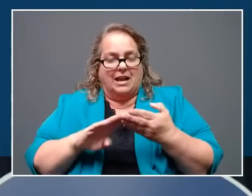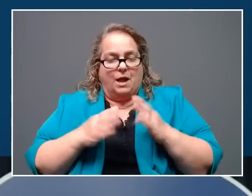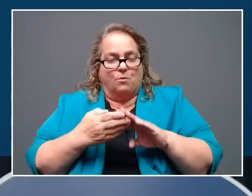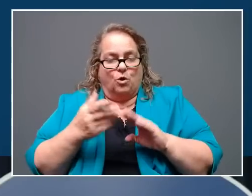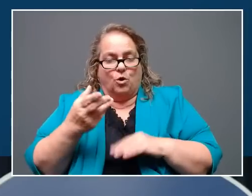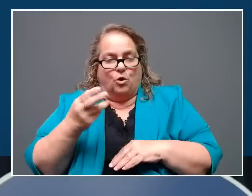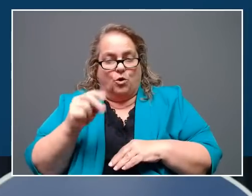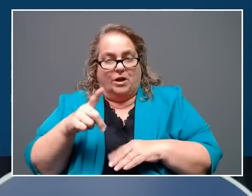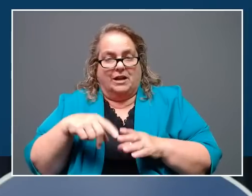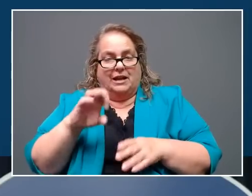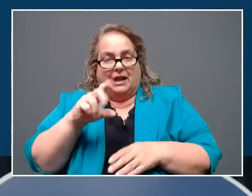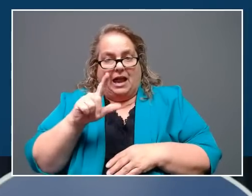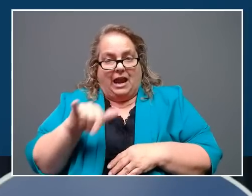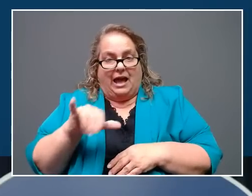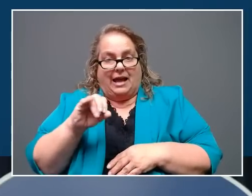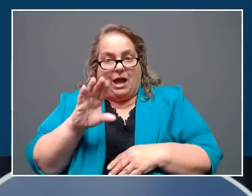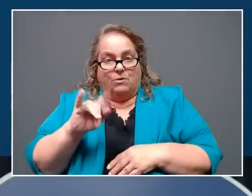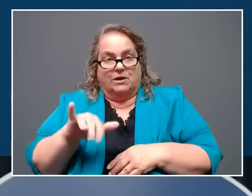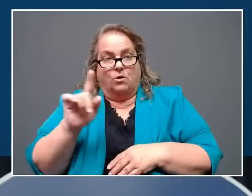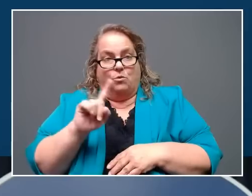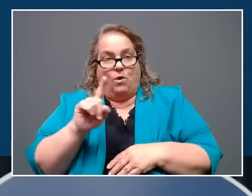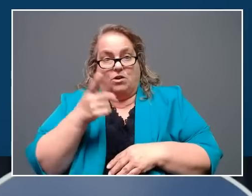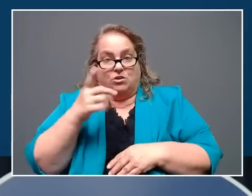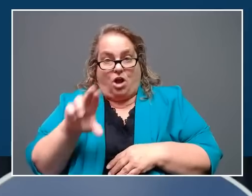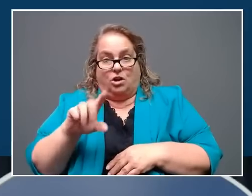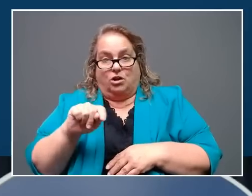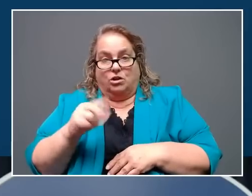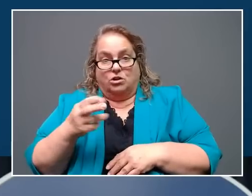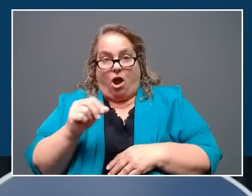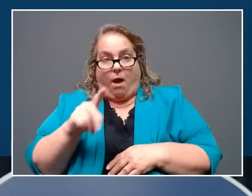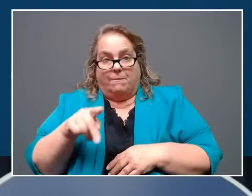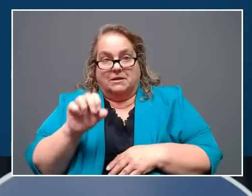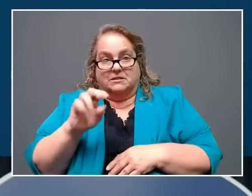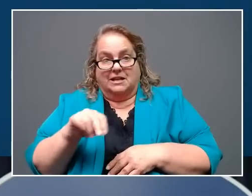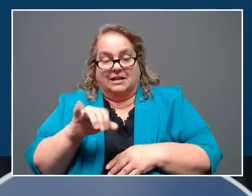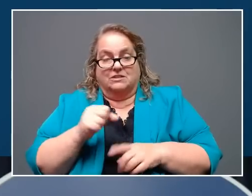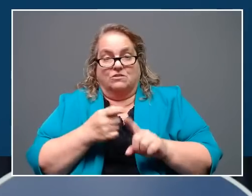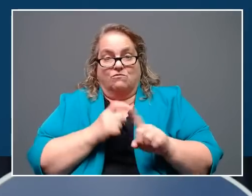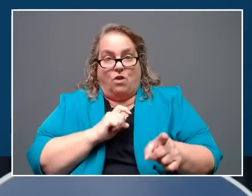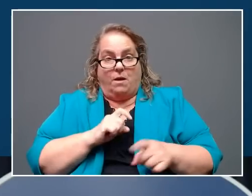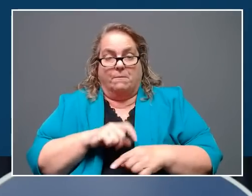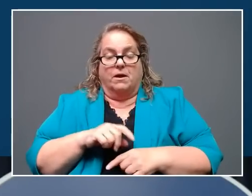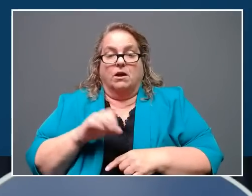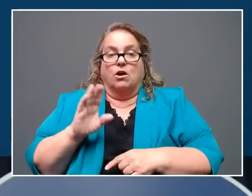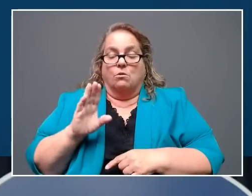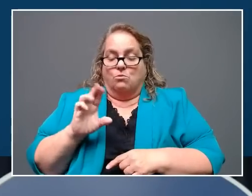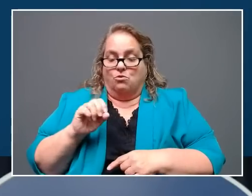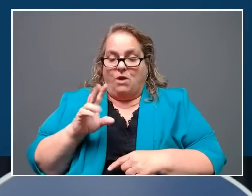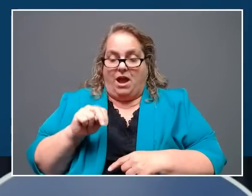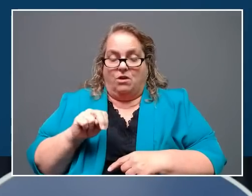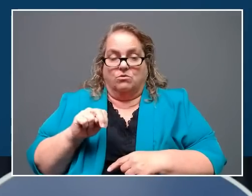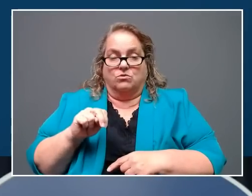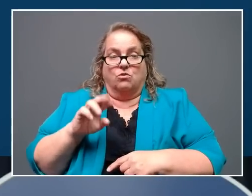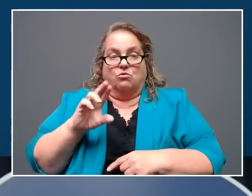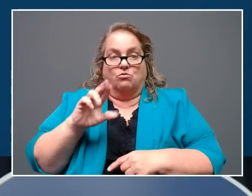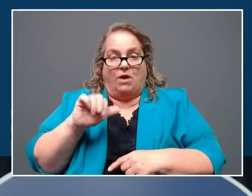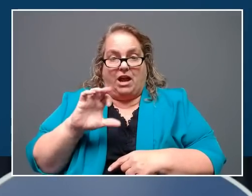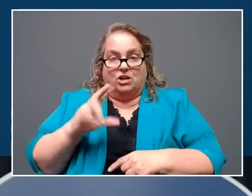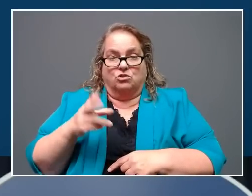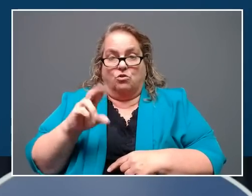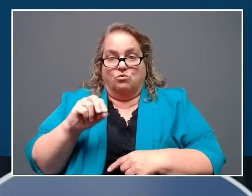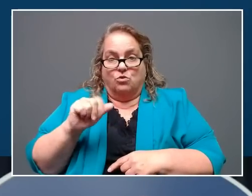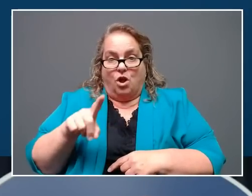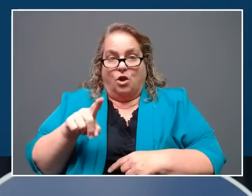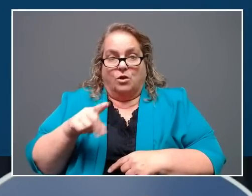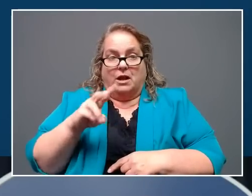Dr. Thompson is from. That is the neighborhood of Town Branch Road in Manchester. I suggest and would